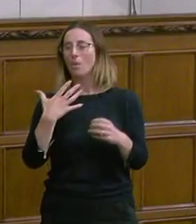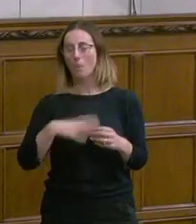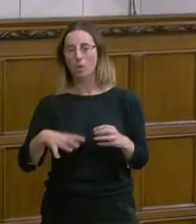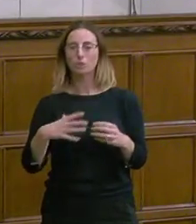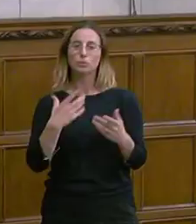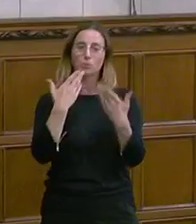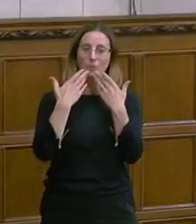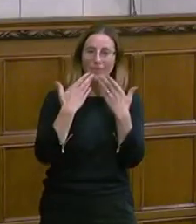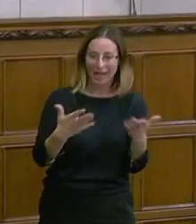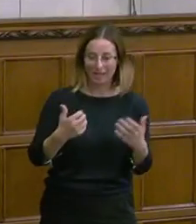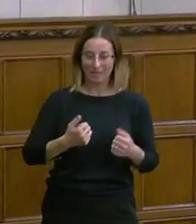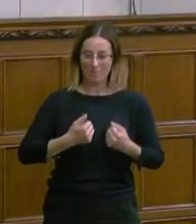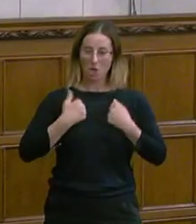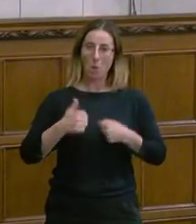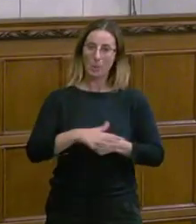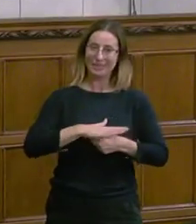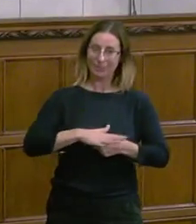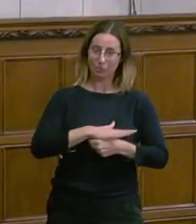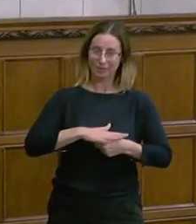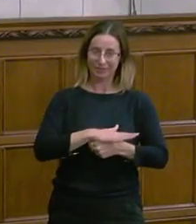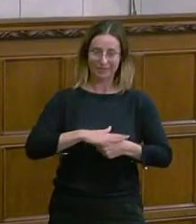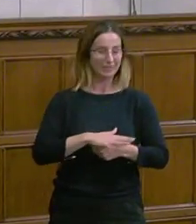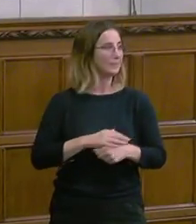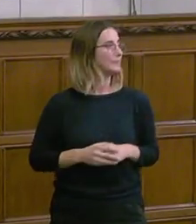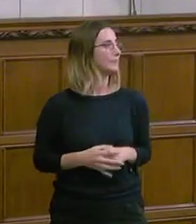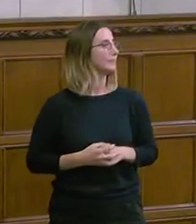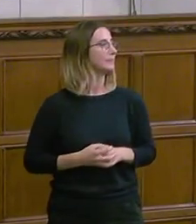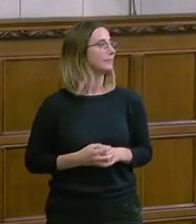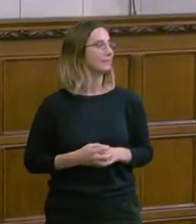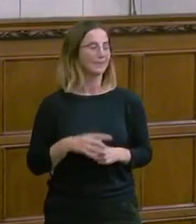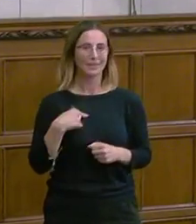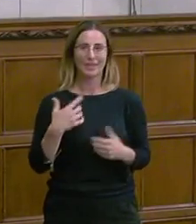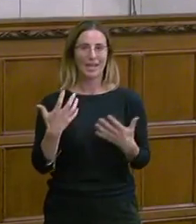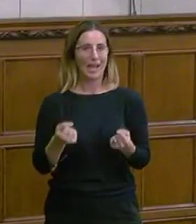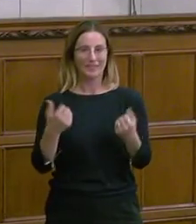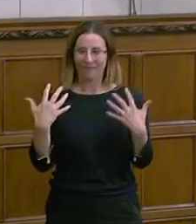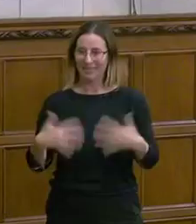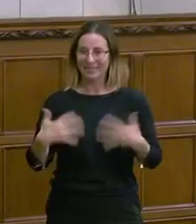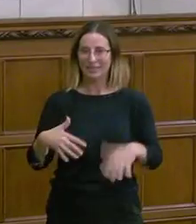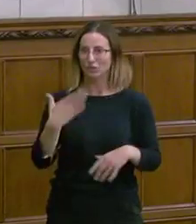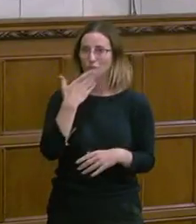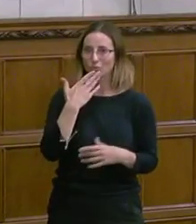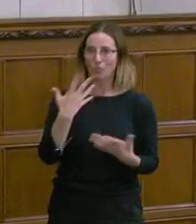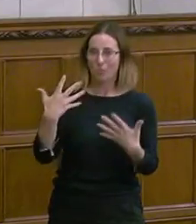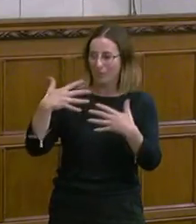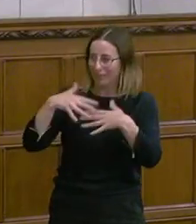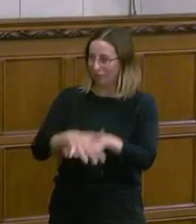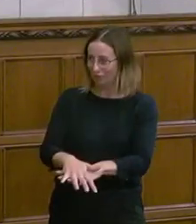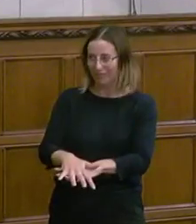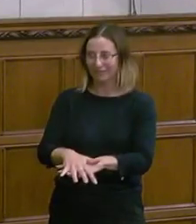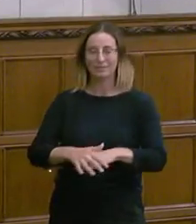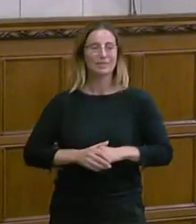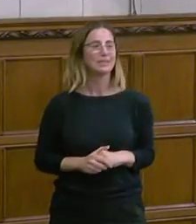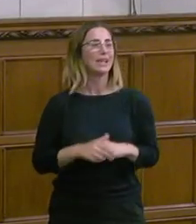school of my own constituency, Willingdon Community School, which is a fantastic institution, fantastic school. It's got